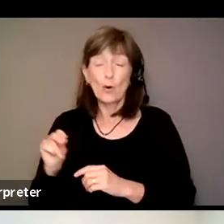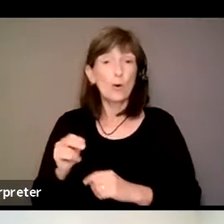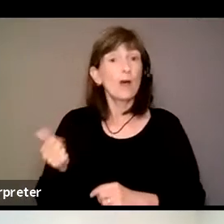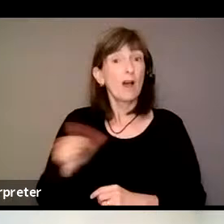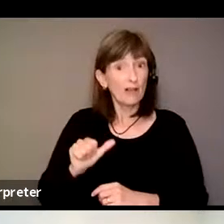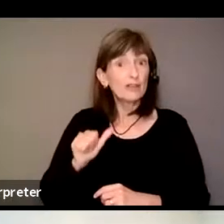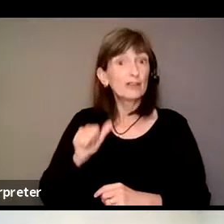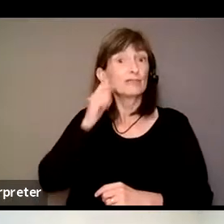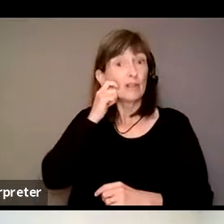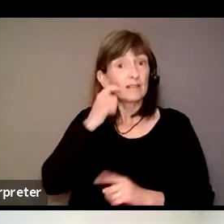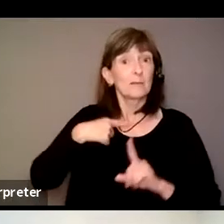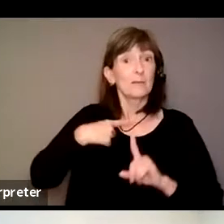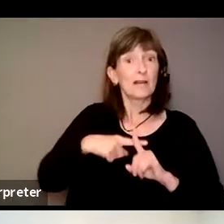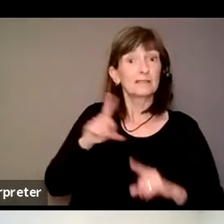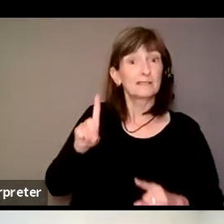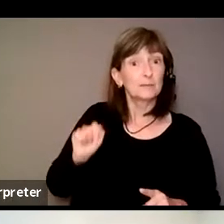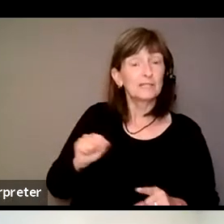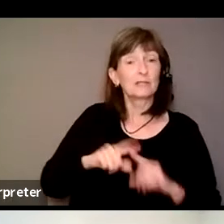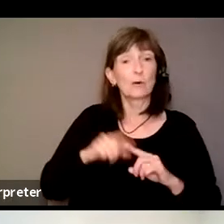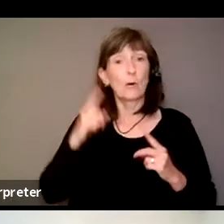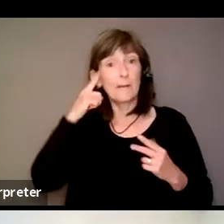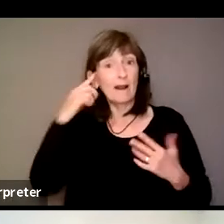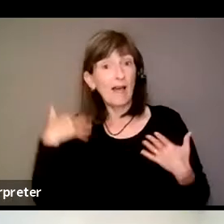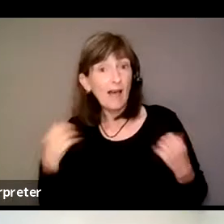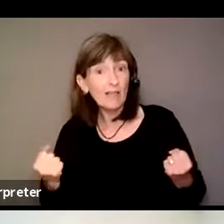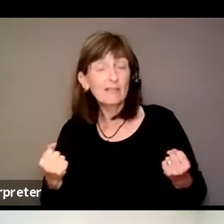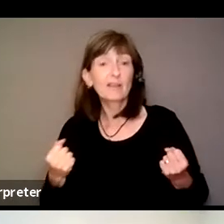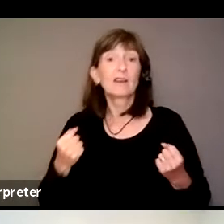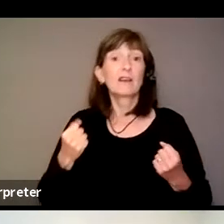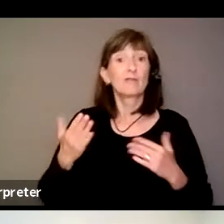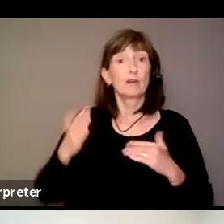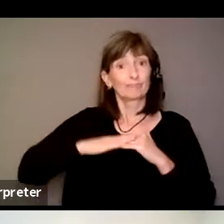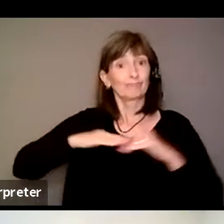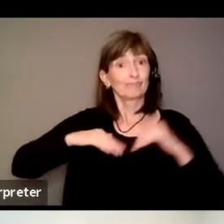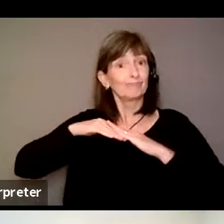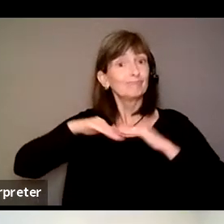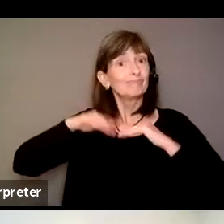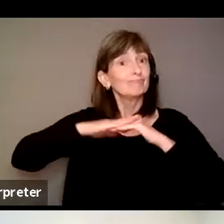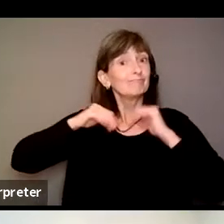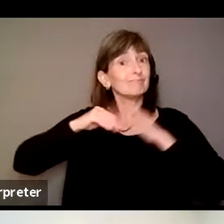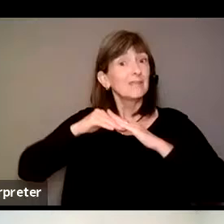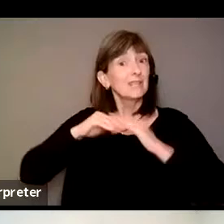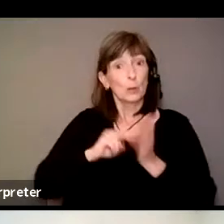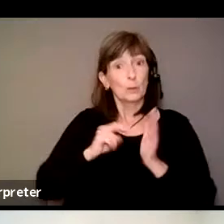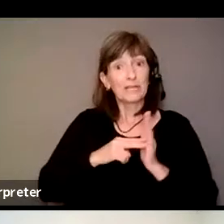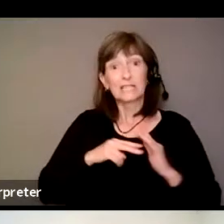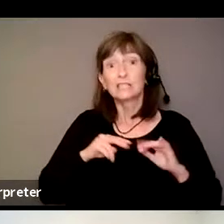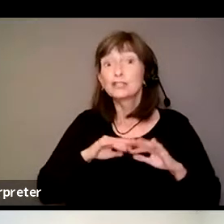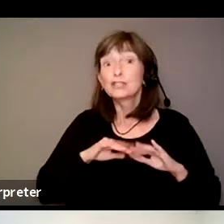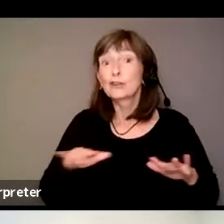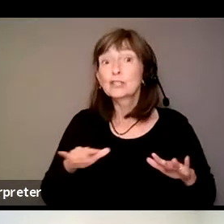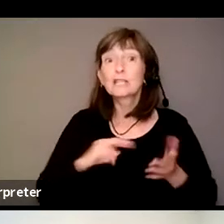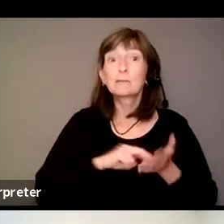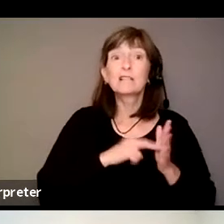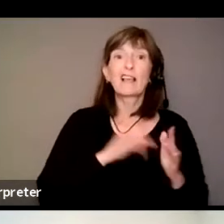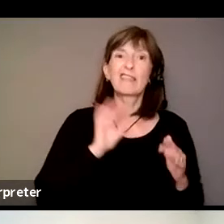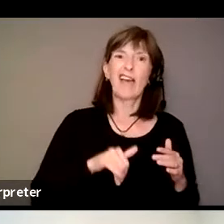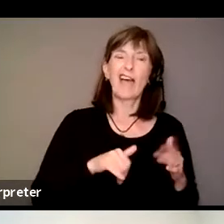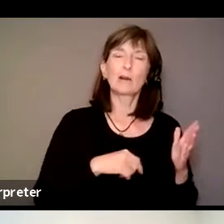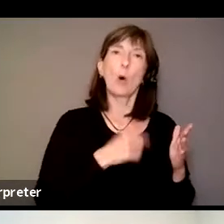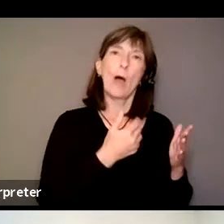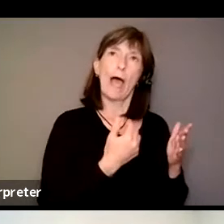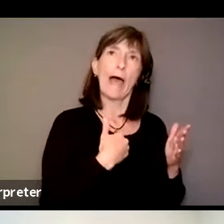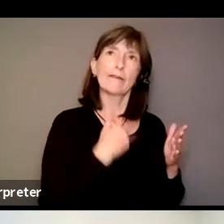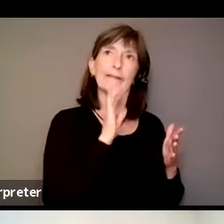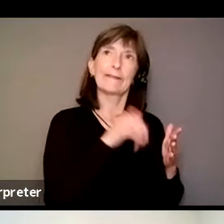challenges, who people who are living with mental health challenges. So when you're looking at diversity, you want to make sure that you're not just checking the box for saying, hey, we have